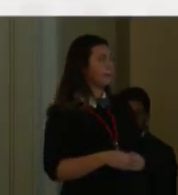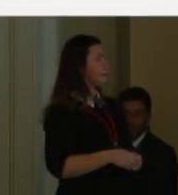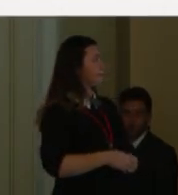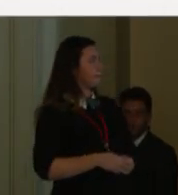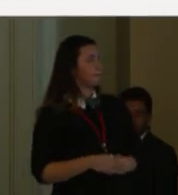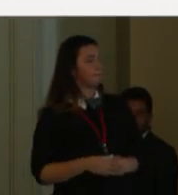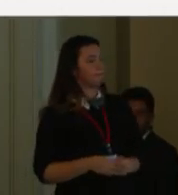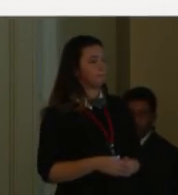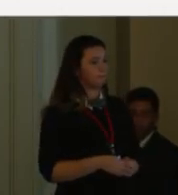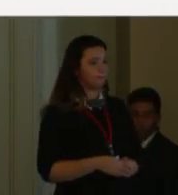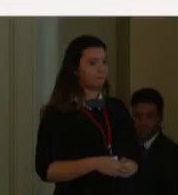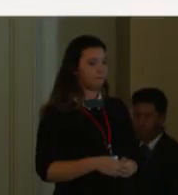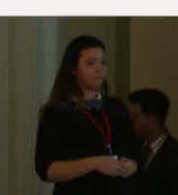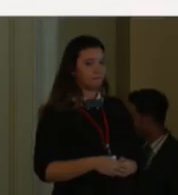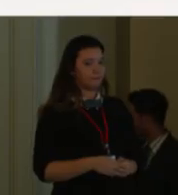elaboration.